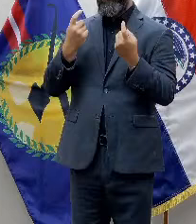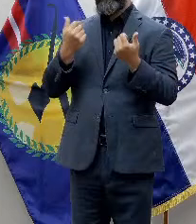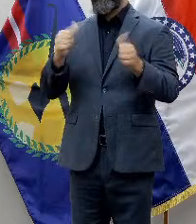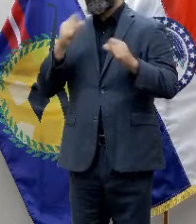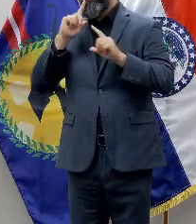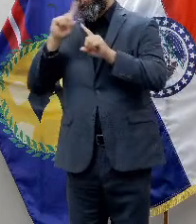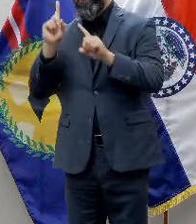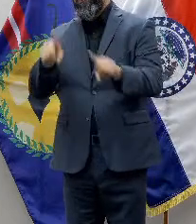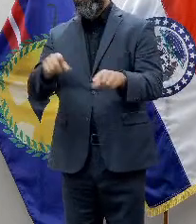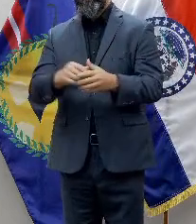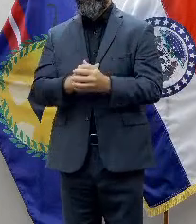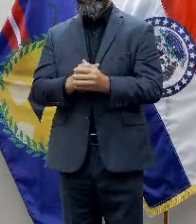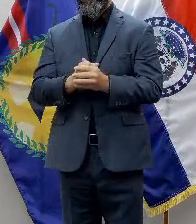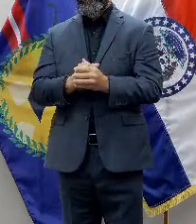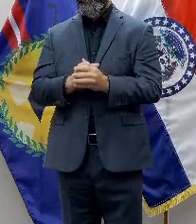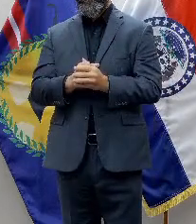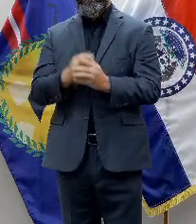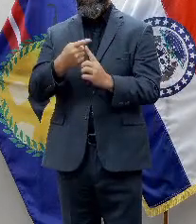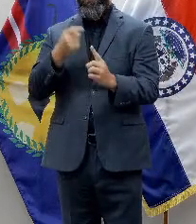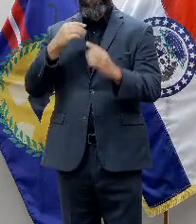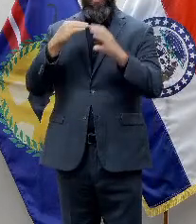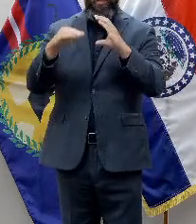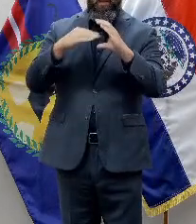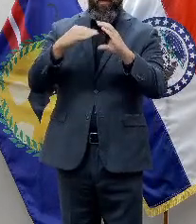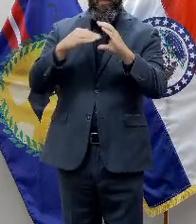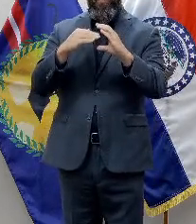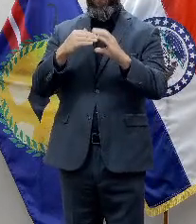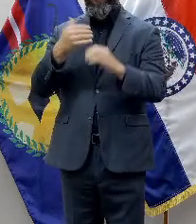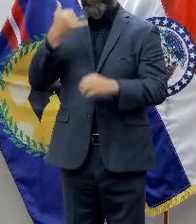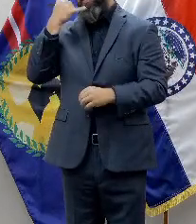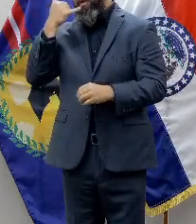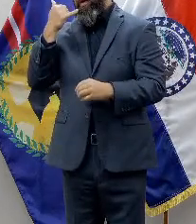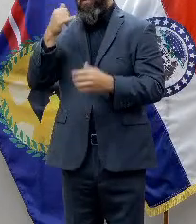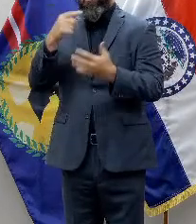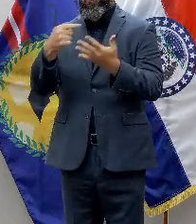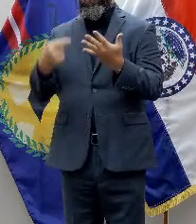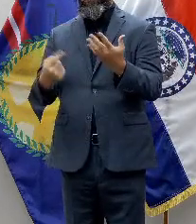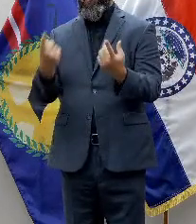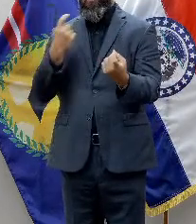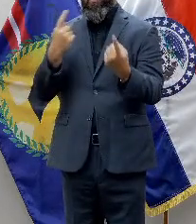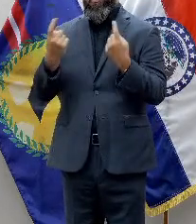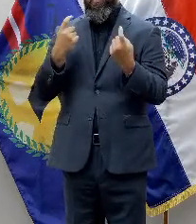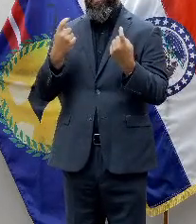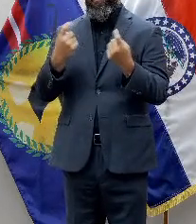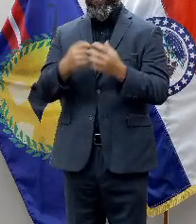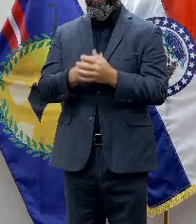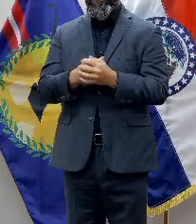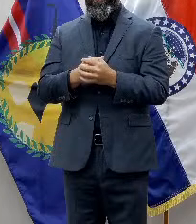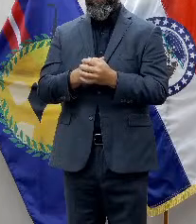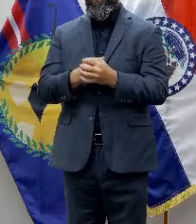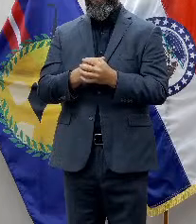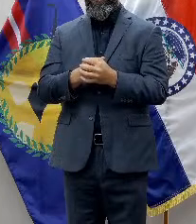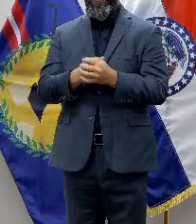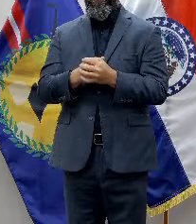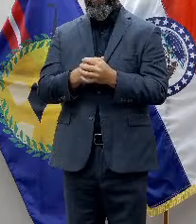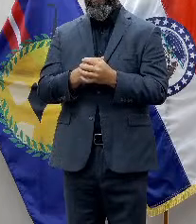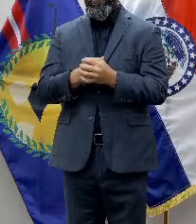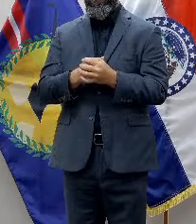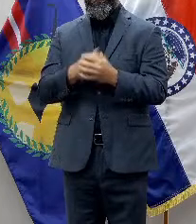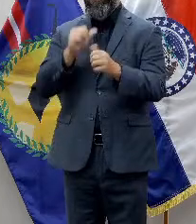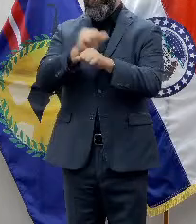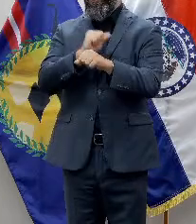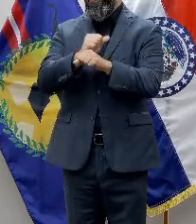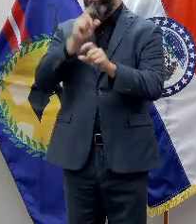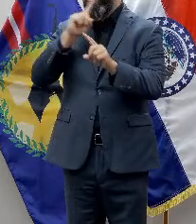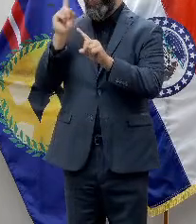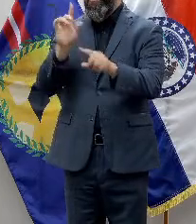all the time from our emails and from our hotlines and from many other opportunities where we are receiving feedback from the community, and we work to